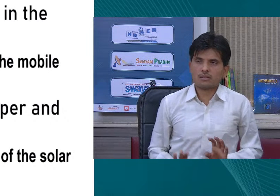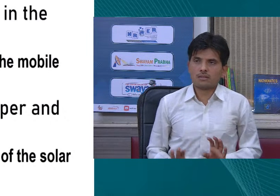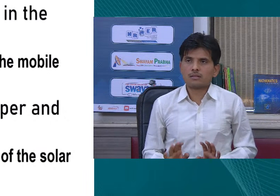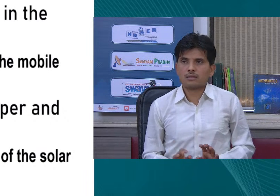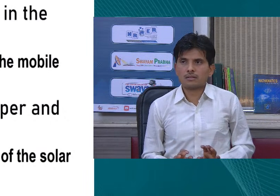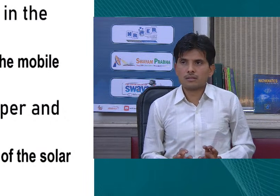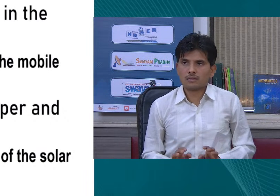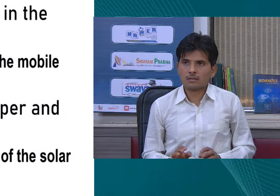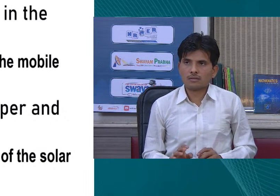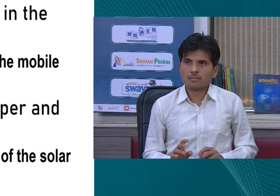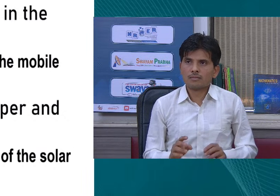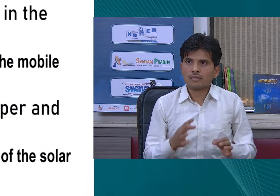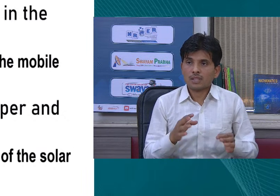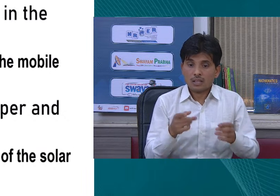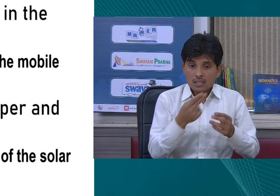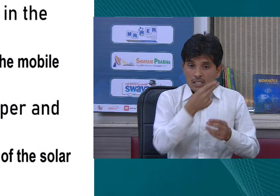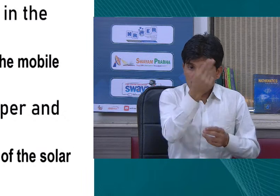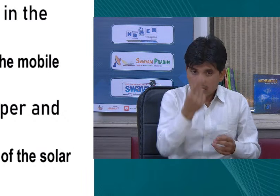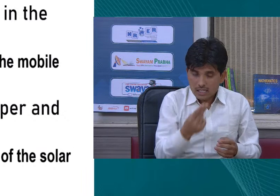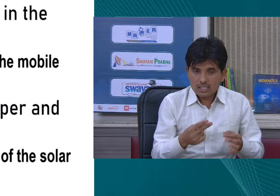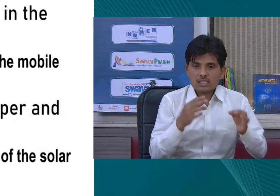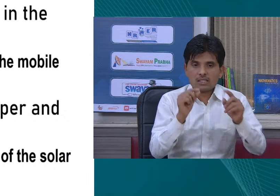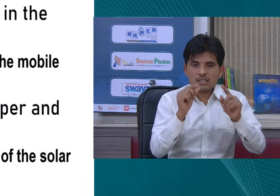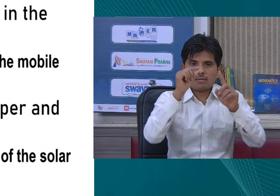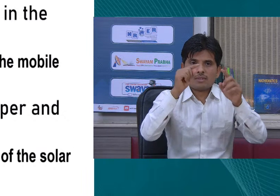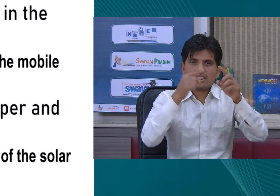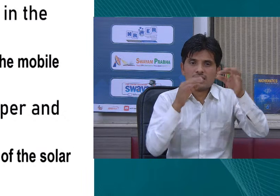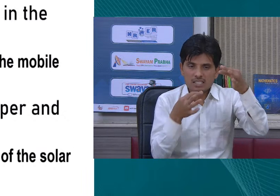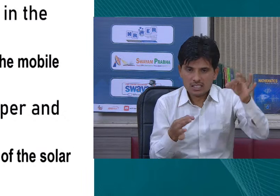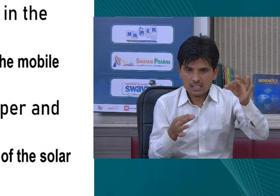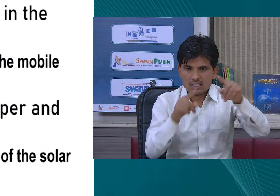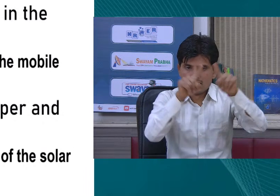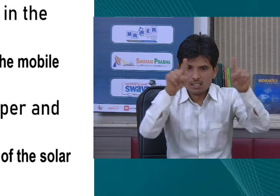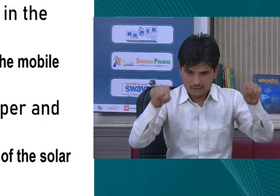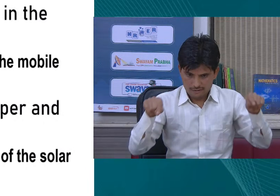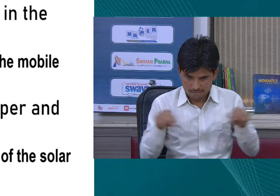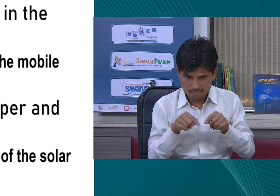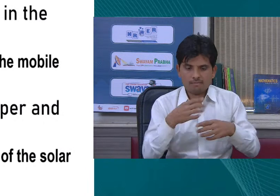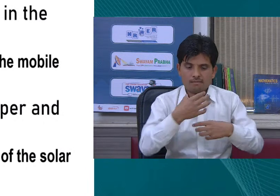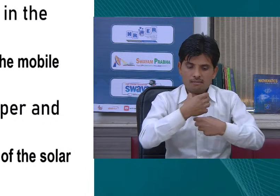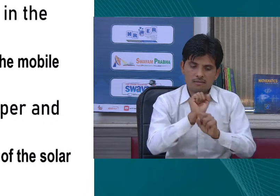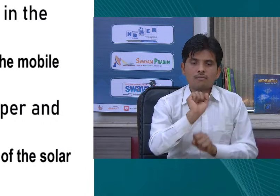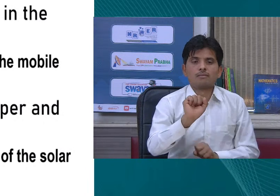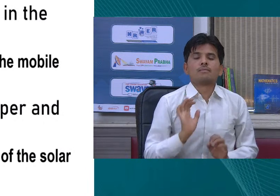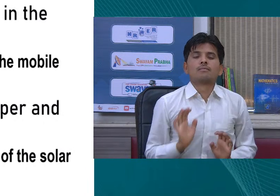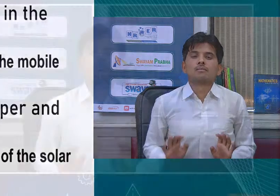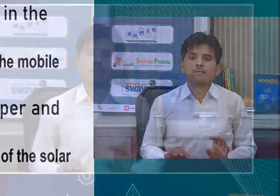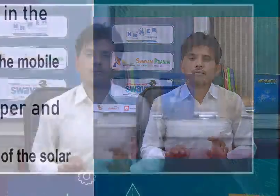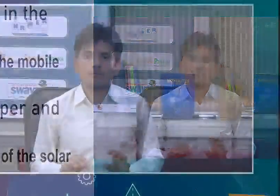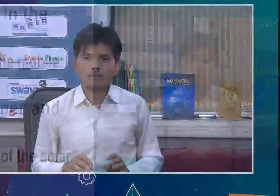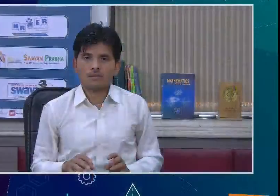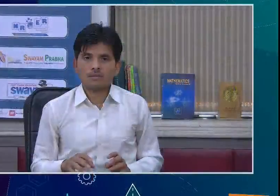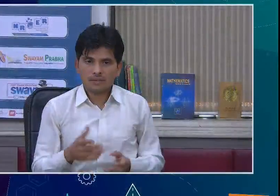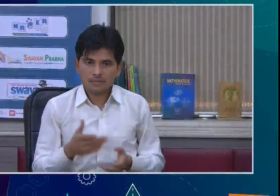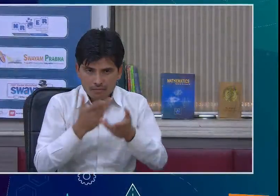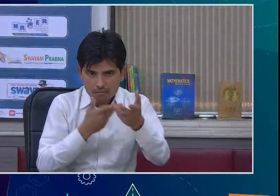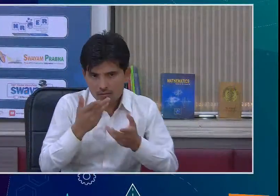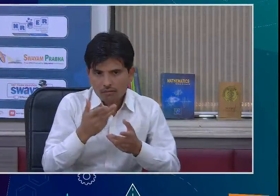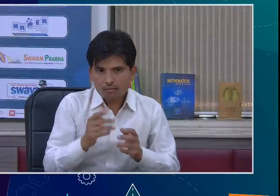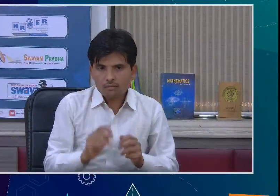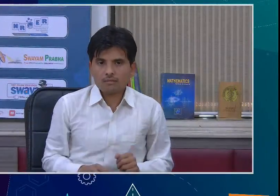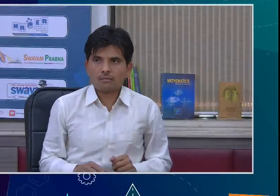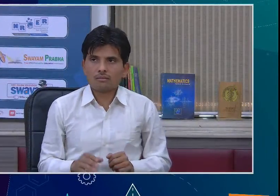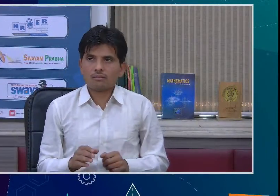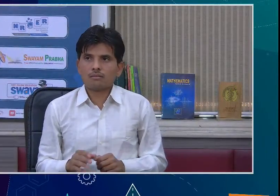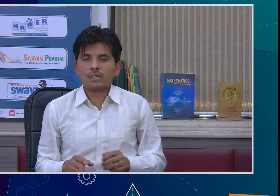us. So that also will serve the purpose. Ma'am, as you have that chart, could you display it once again for all our viewers, how they could make a